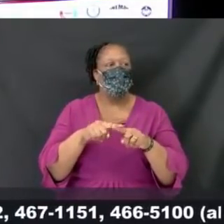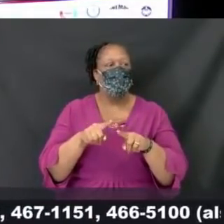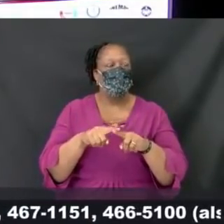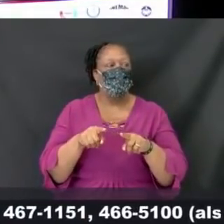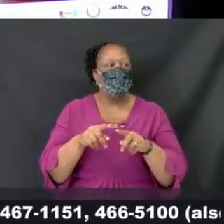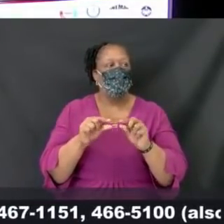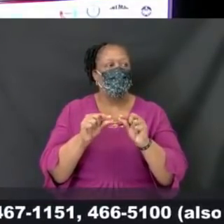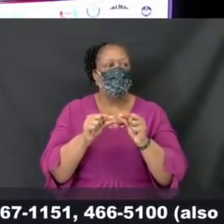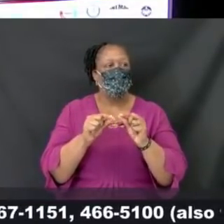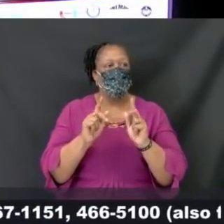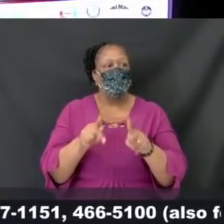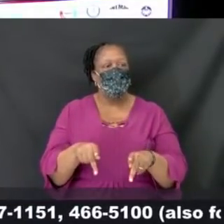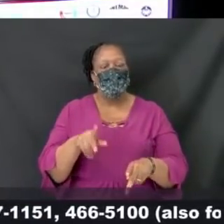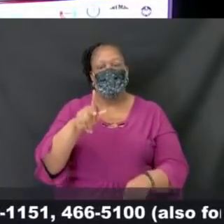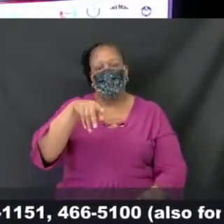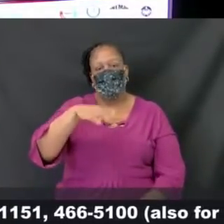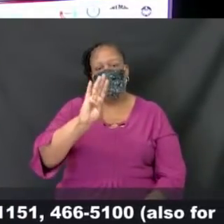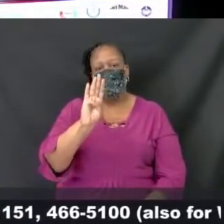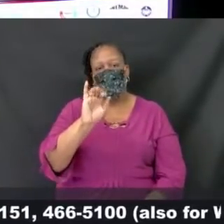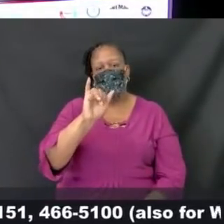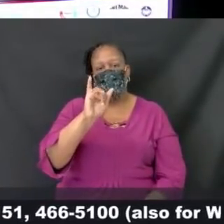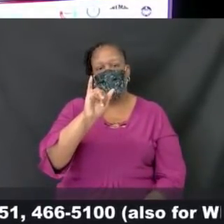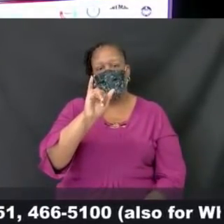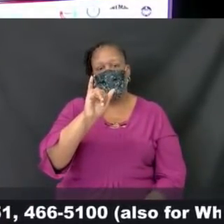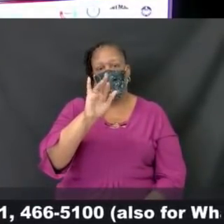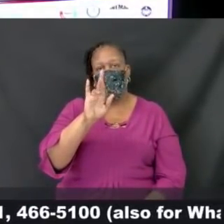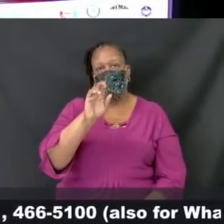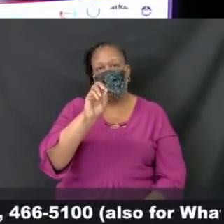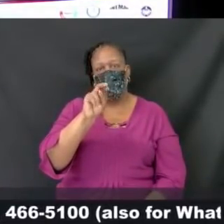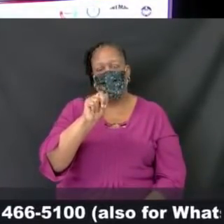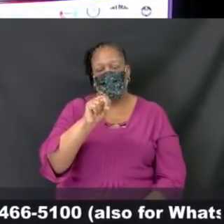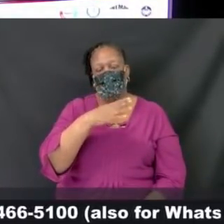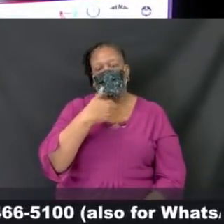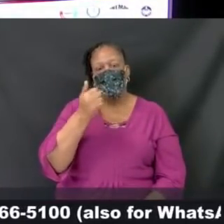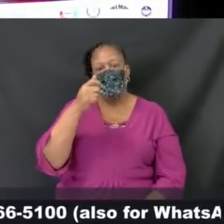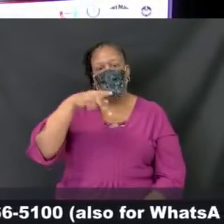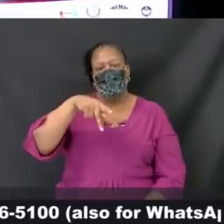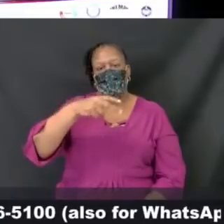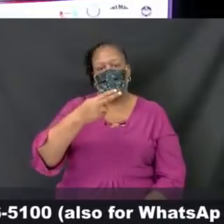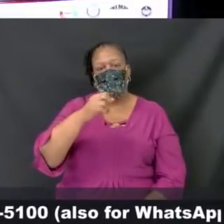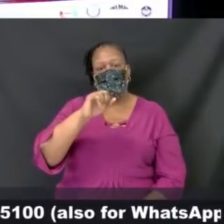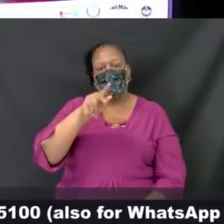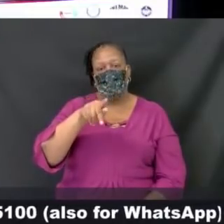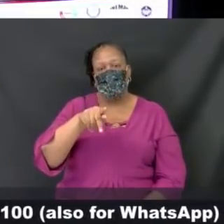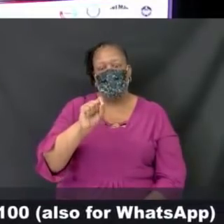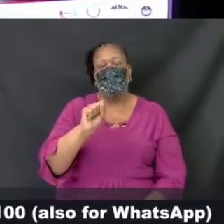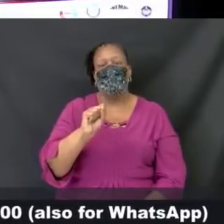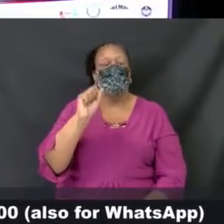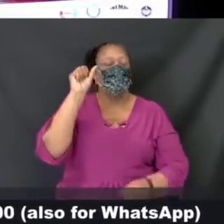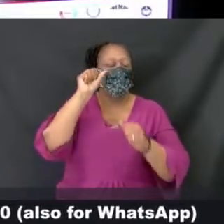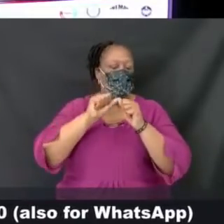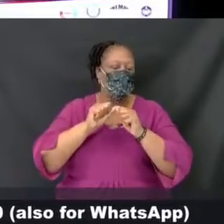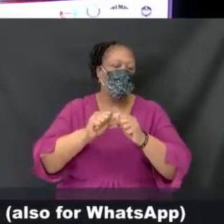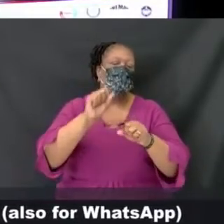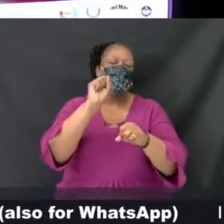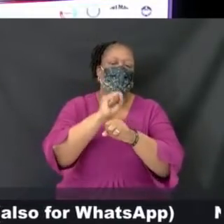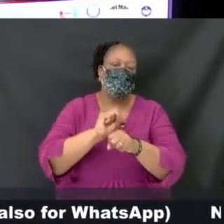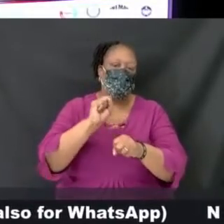National Disaster Mitigation Council, who equally continue to work very hard at the cabinet